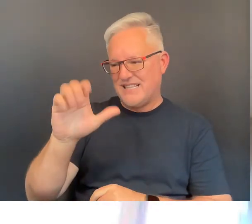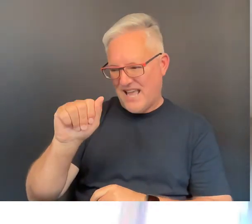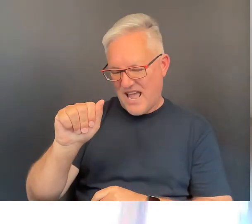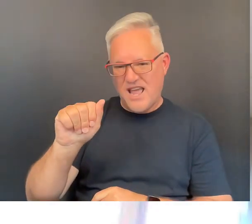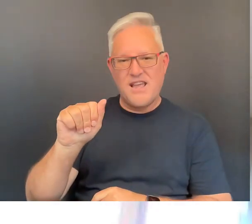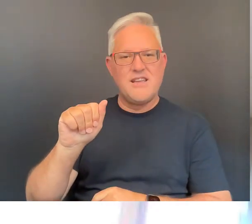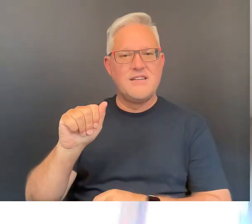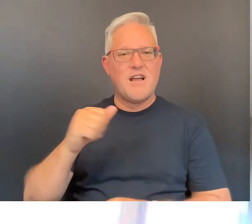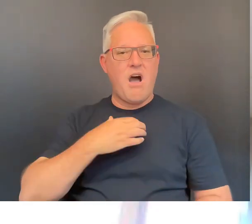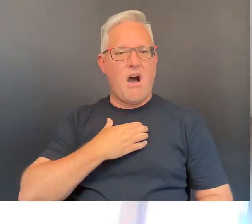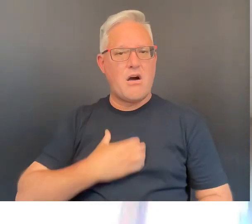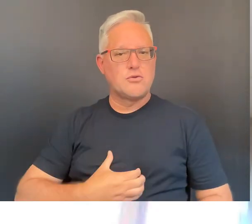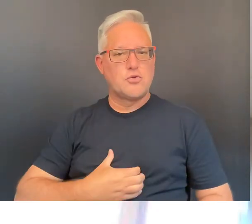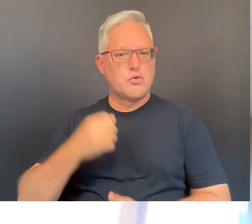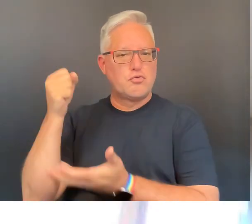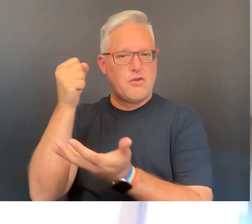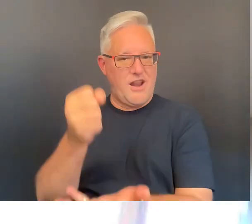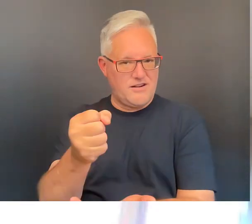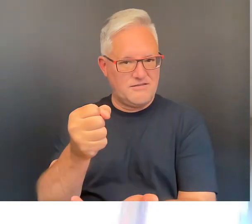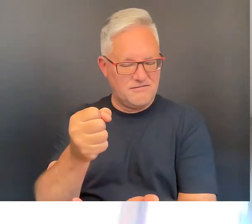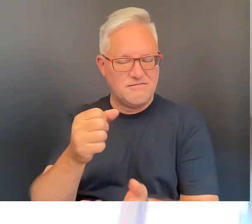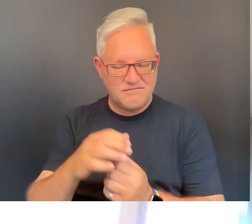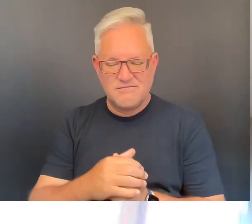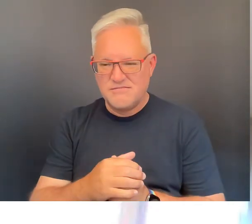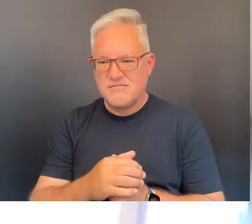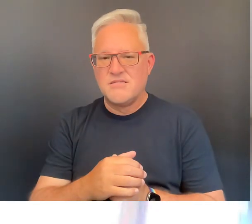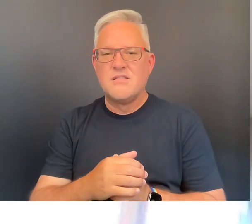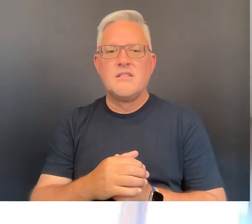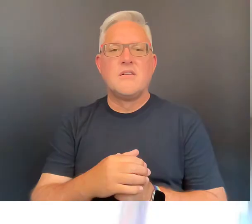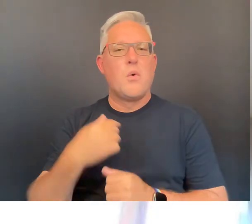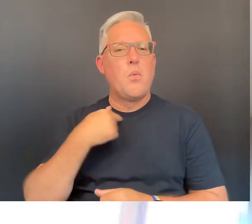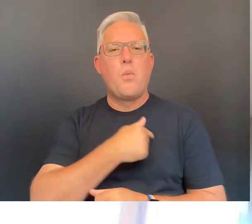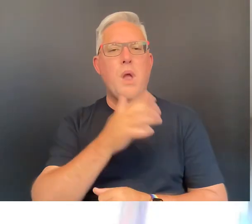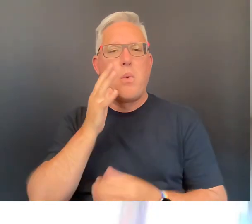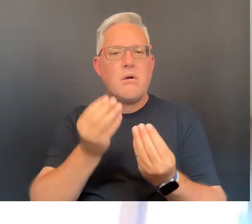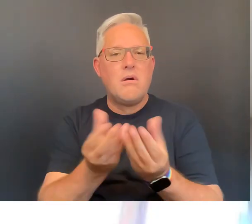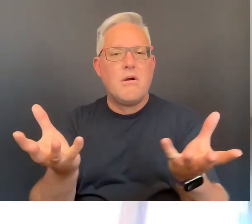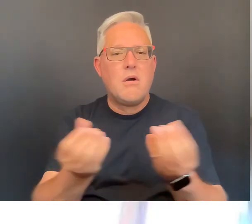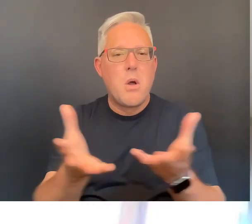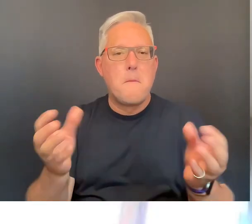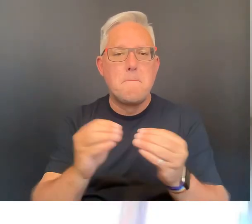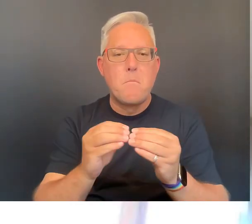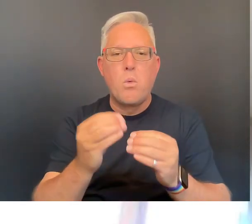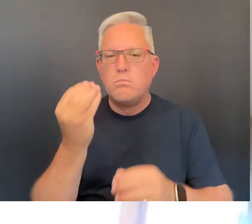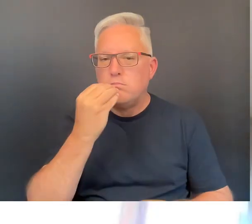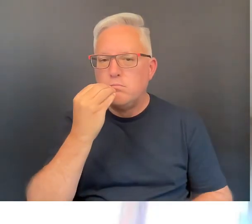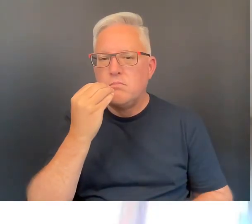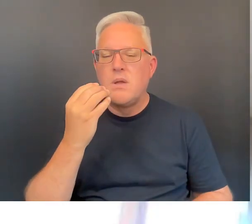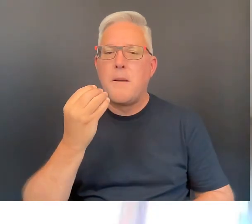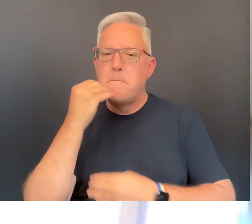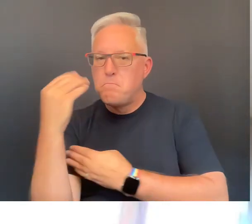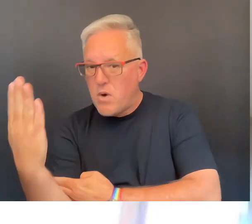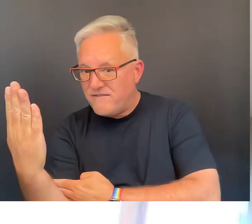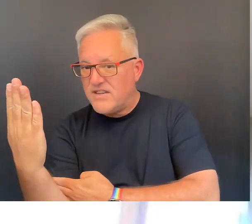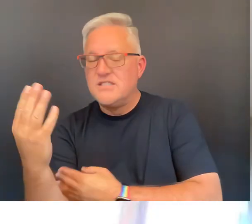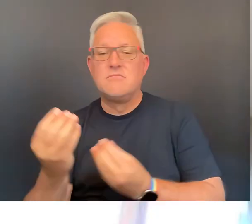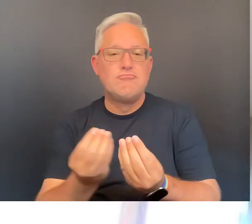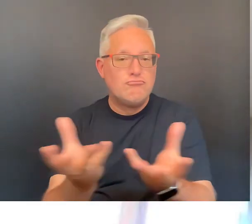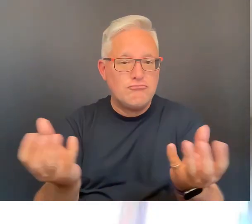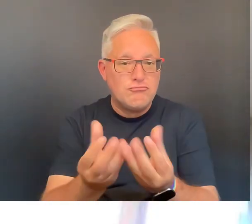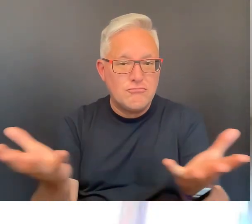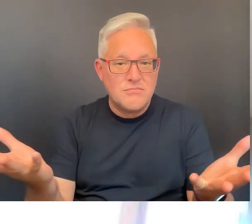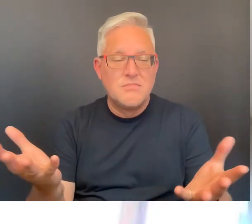local grant, domestic grant. We'll be working and serving more meals, breakfast meals with